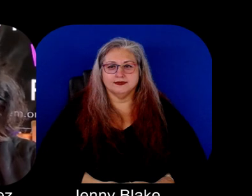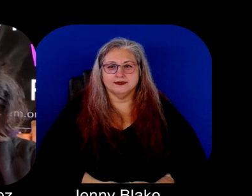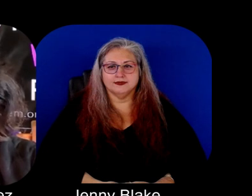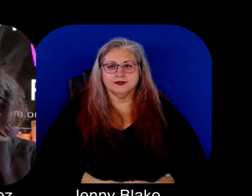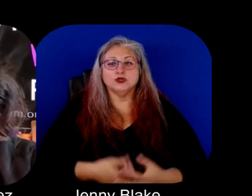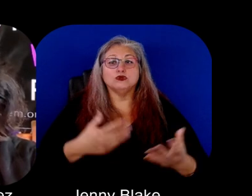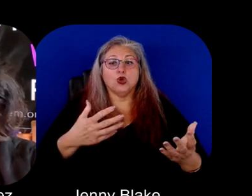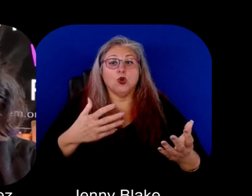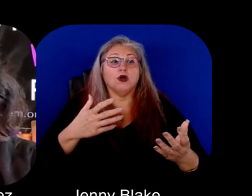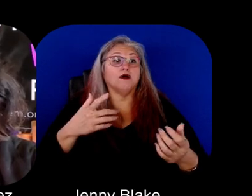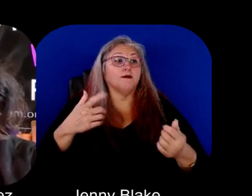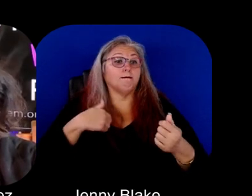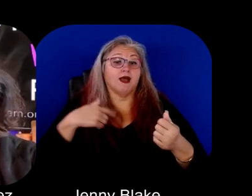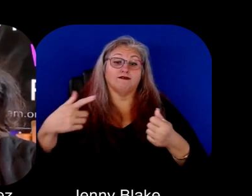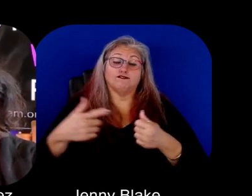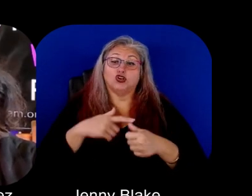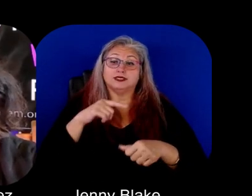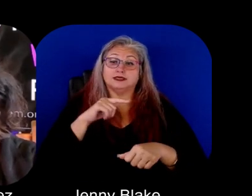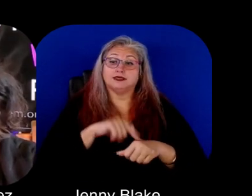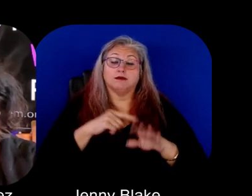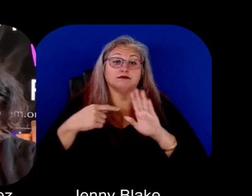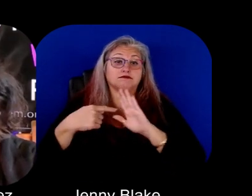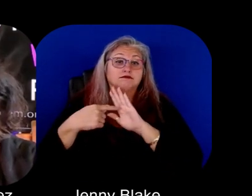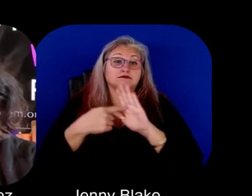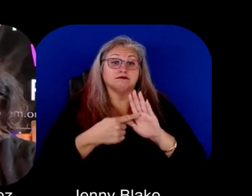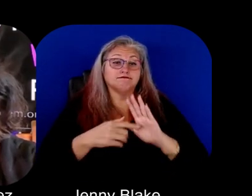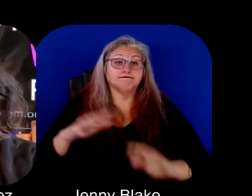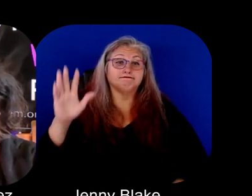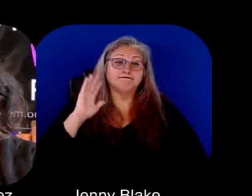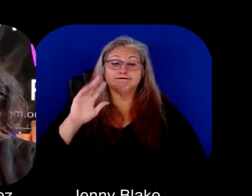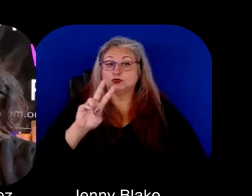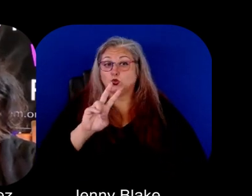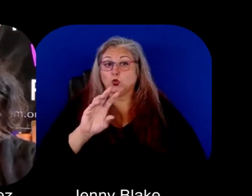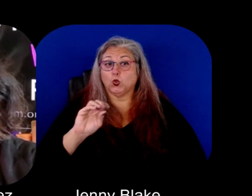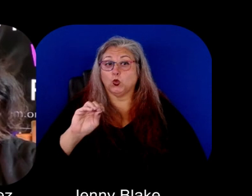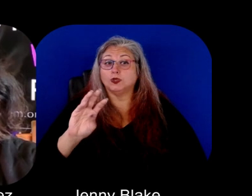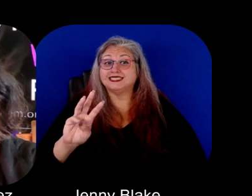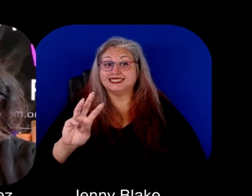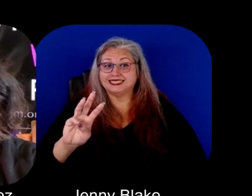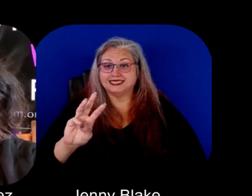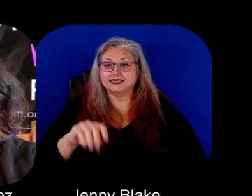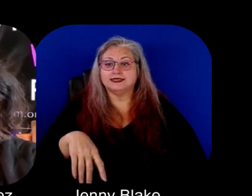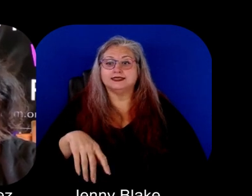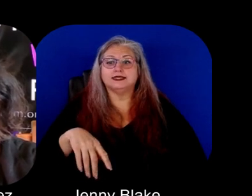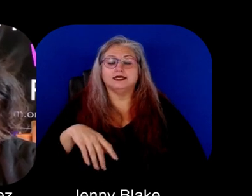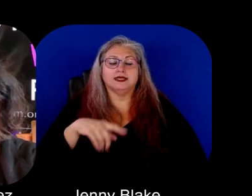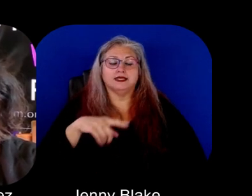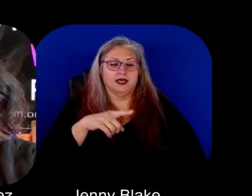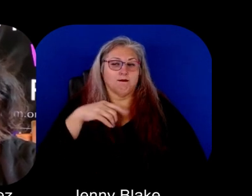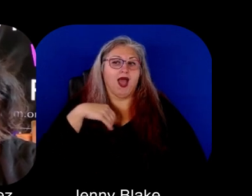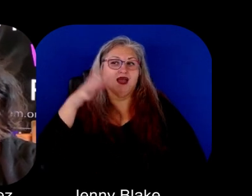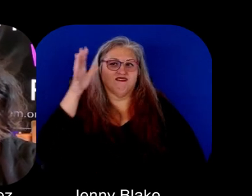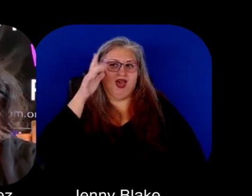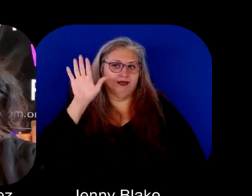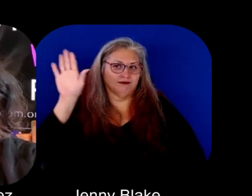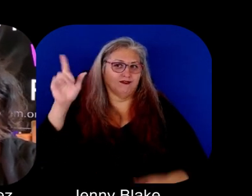Okay. So my first ever exhibition was in 2006, and it was my